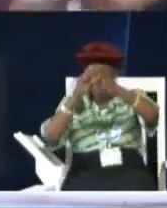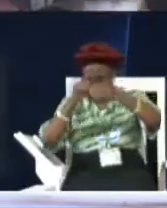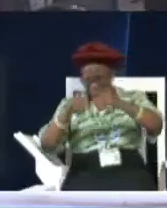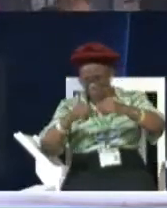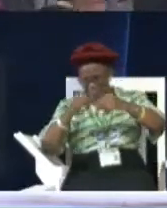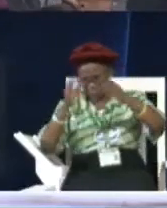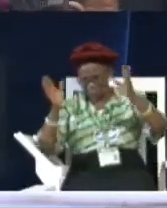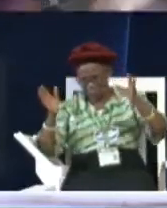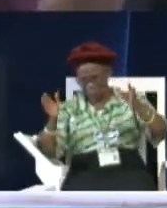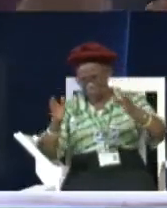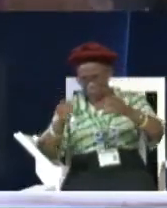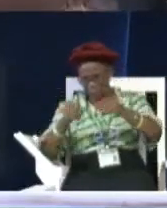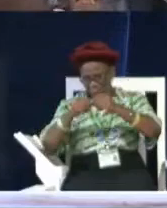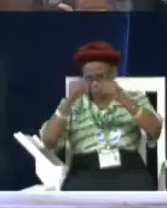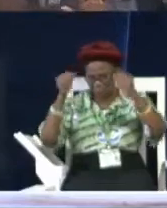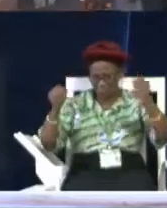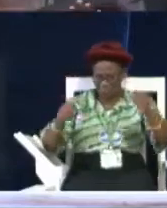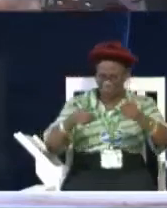Hallelujah.